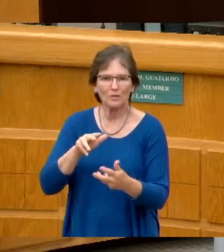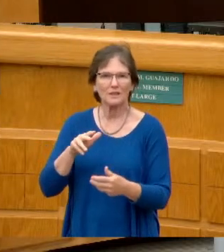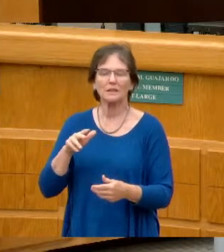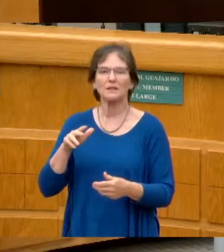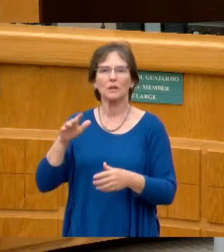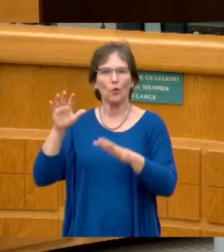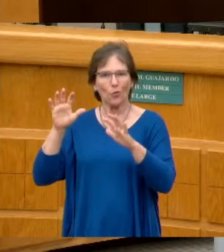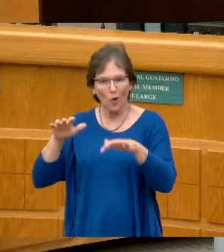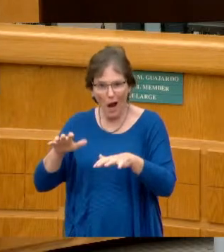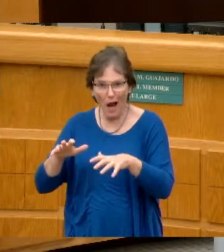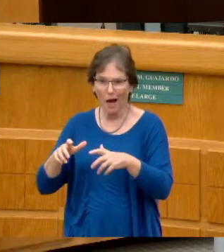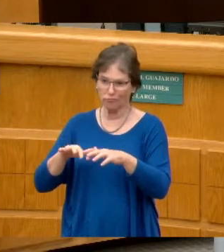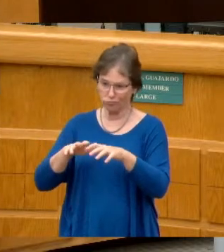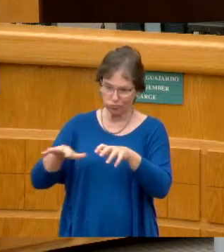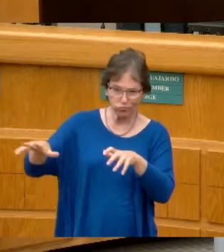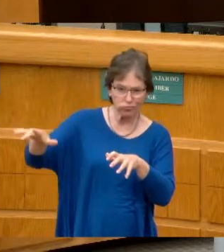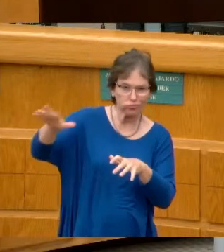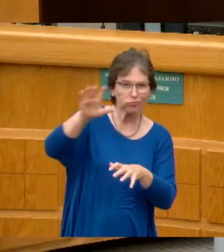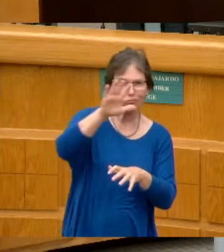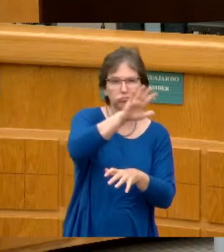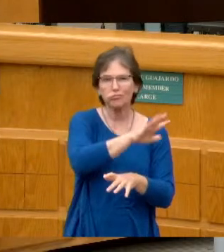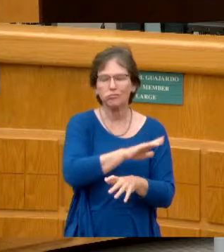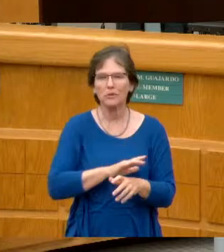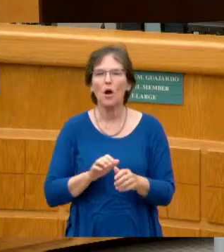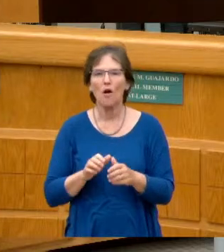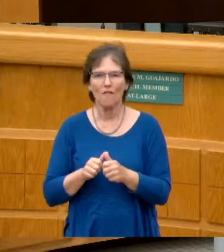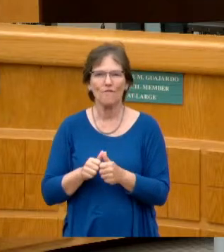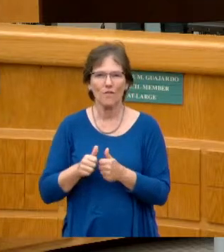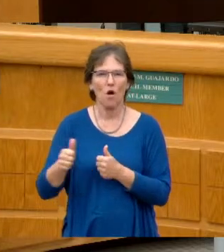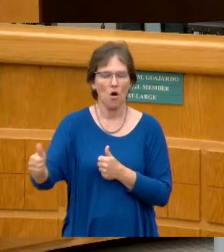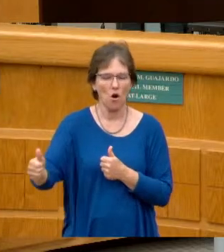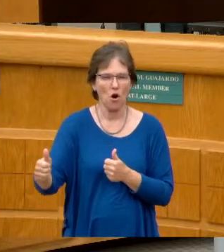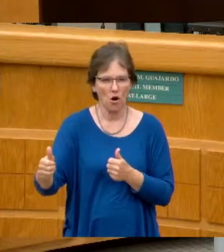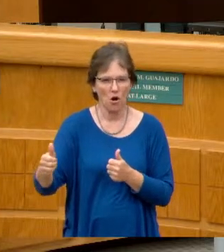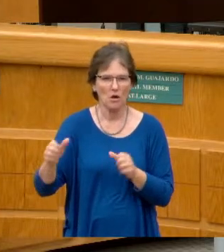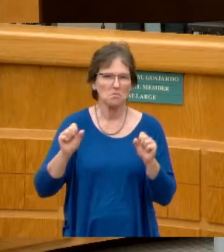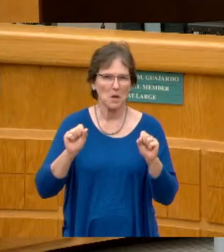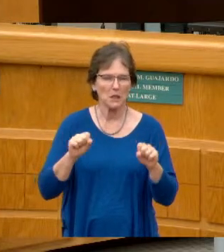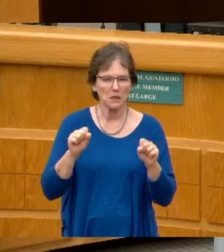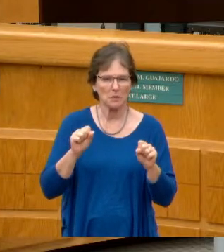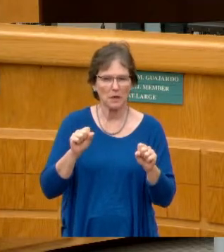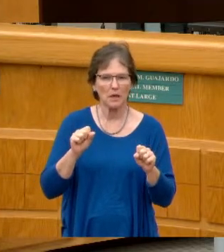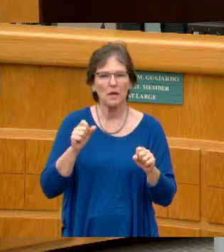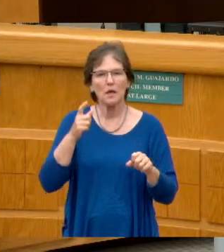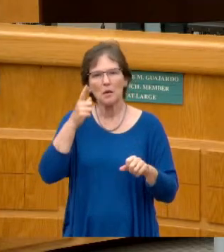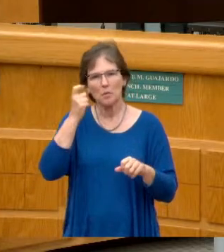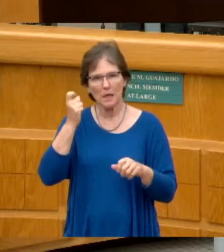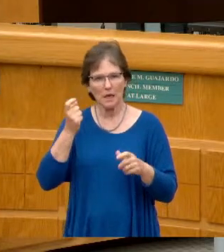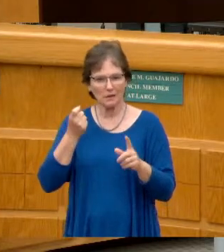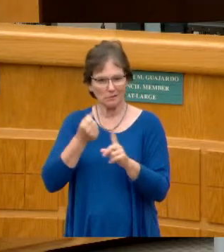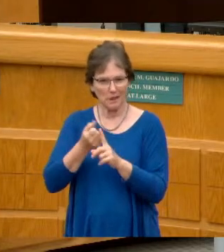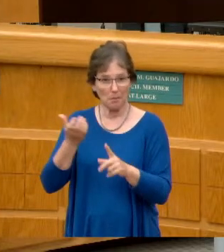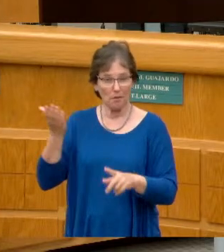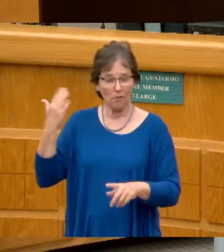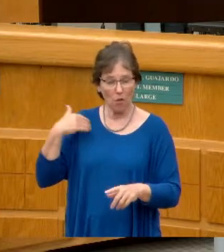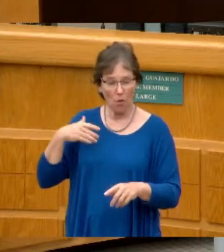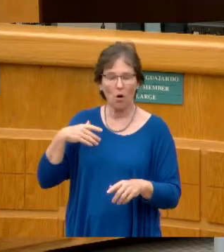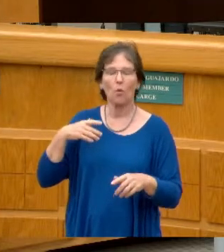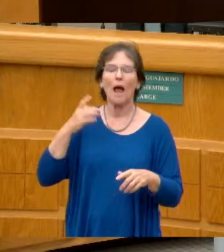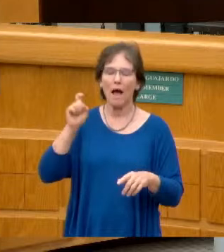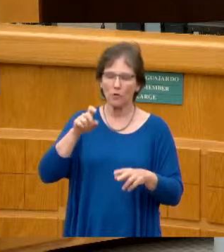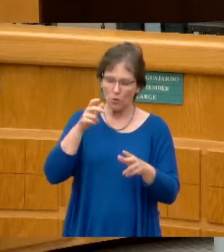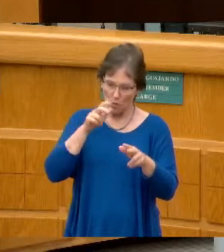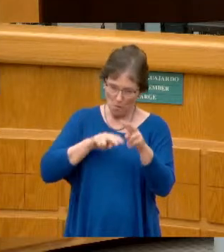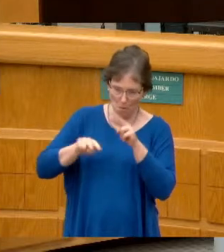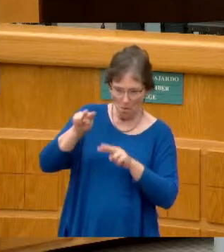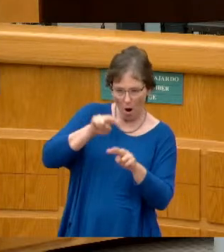organizing everything that we need. As with Tropical Storm Beta, you'll recall Beta was not too long ago.